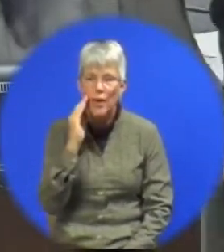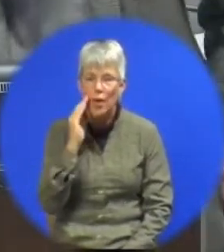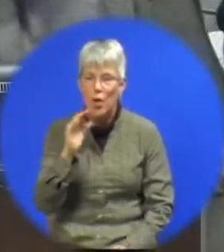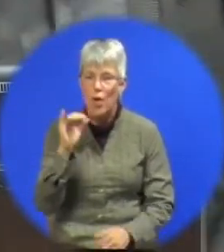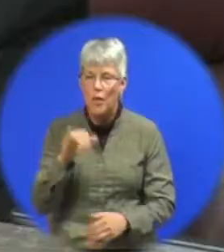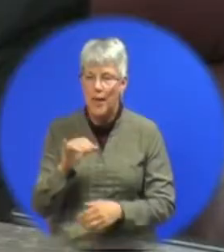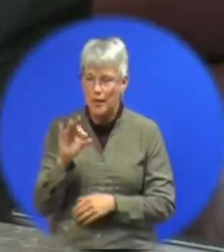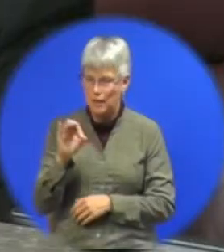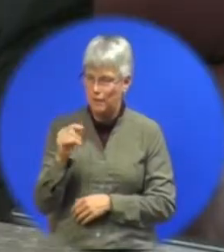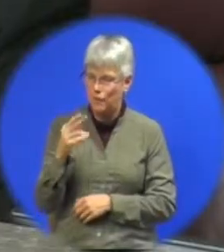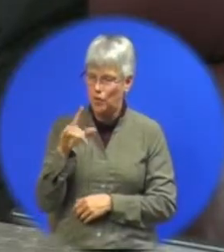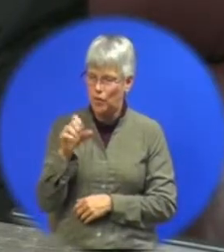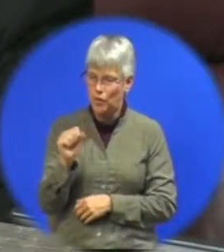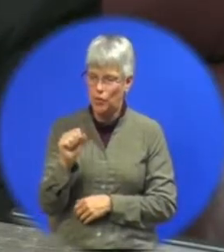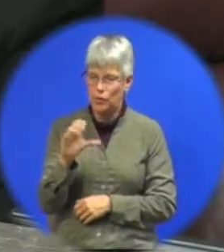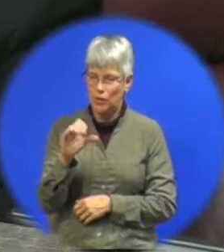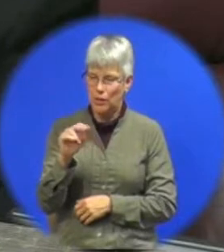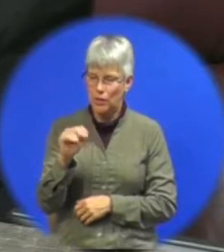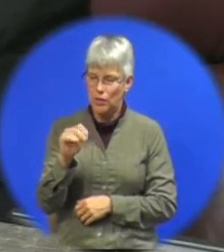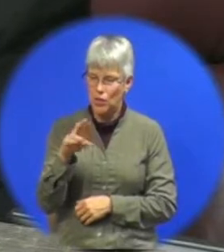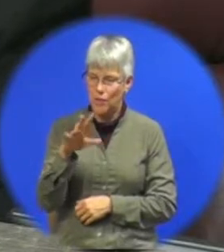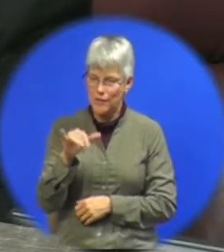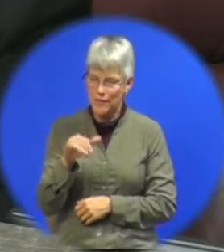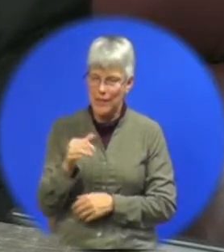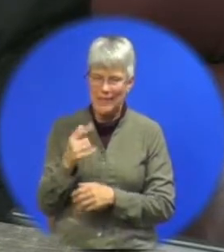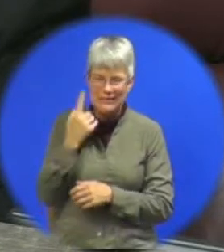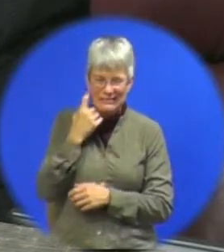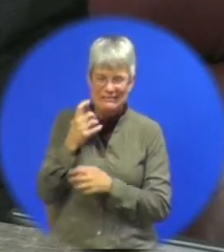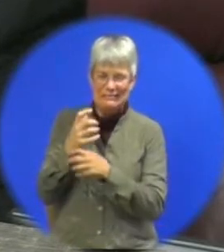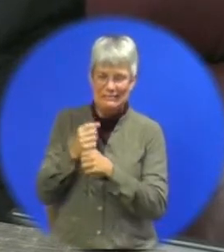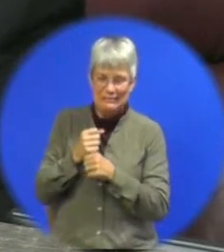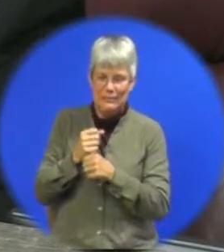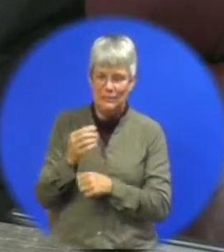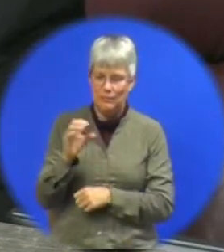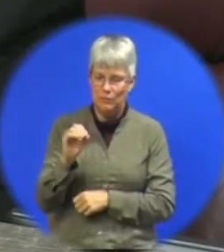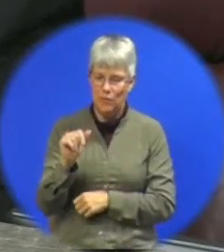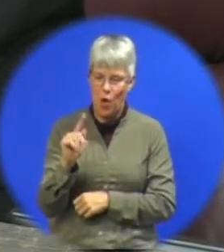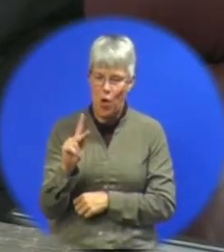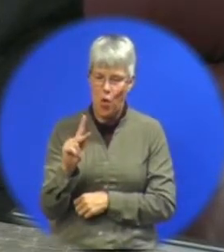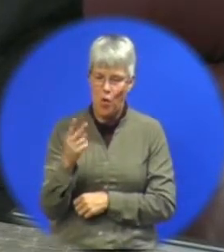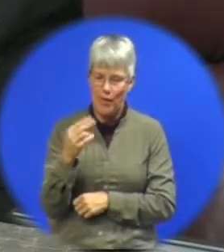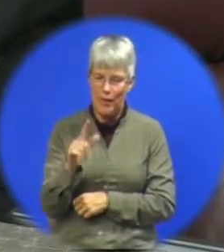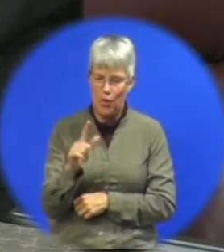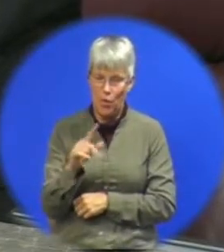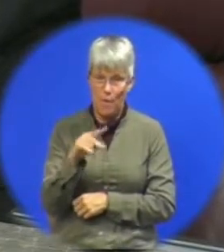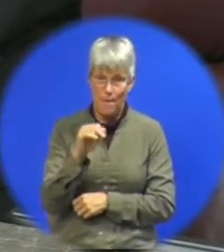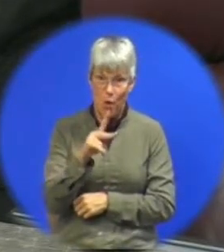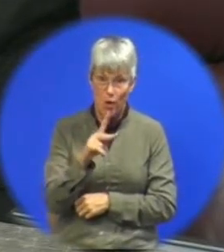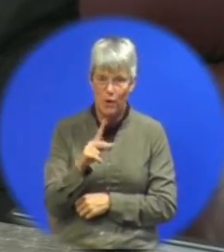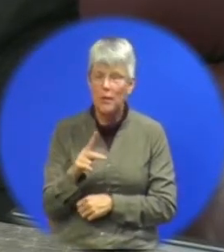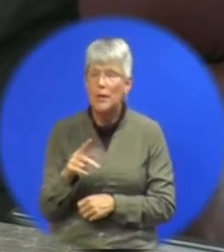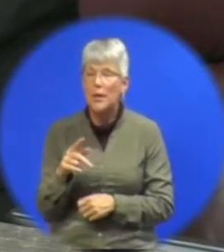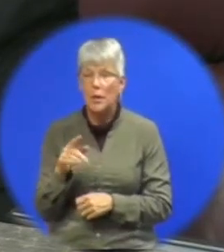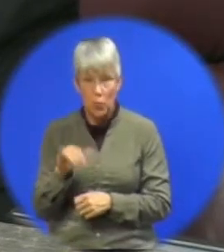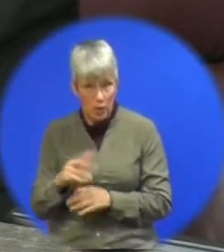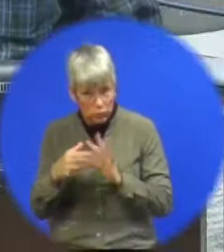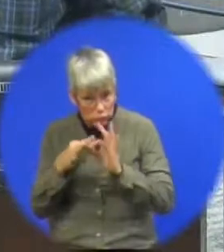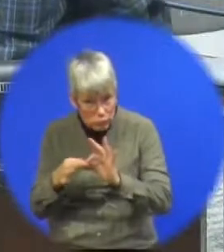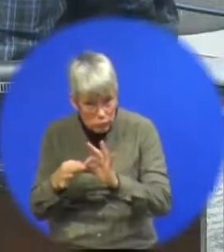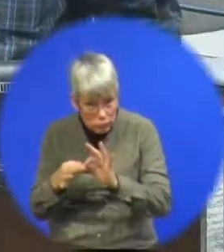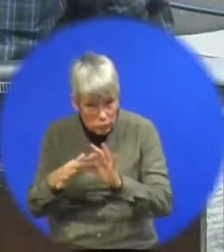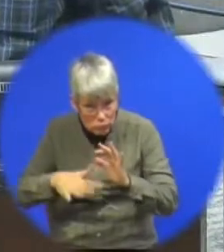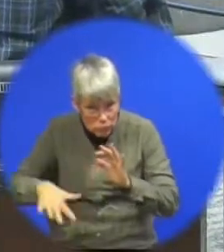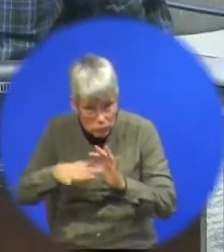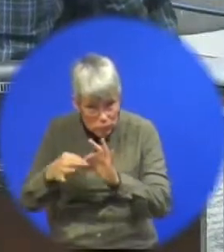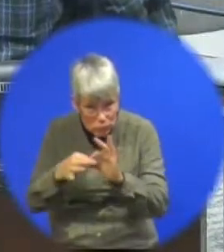just got what they call the Oak Hill Park. Will it tie in, this trail tie in with Oak Hill Park? Well, that's our hope, Mayor. Right